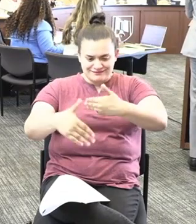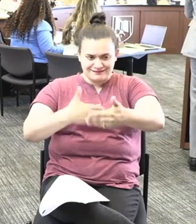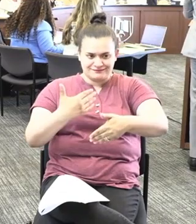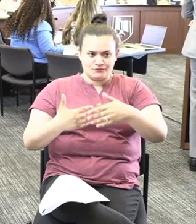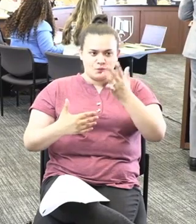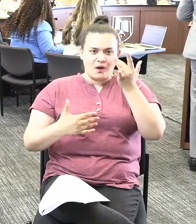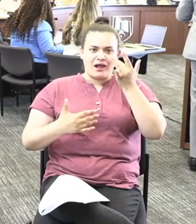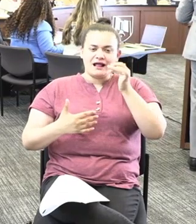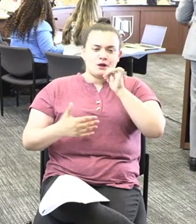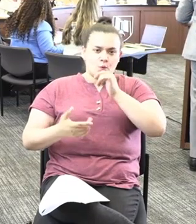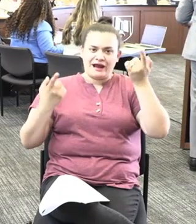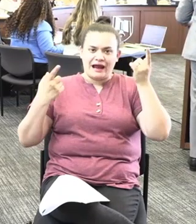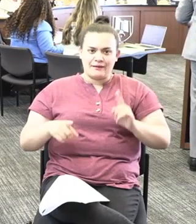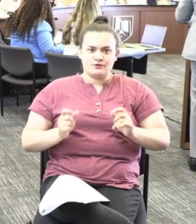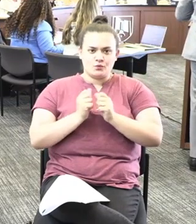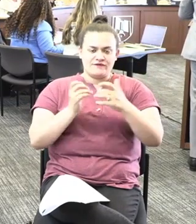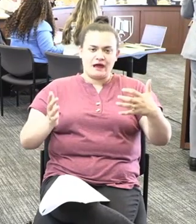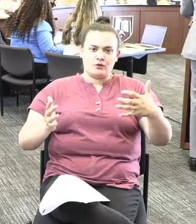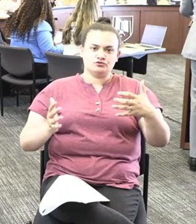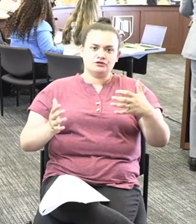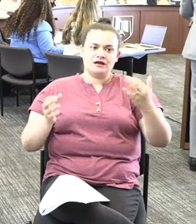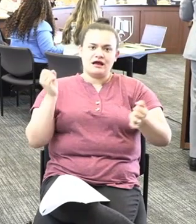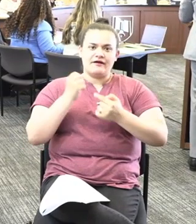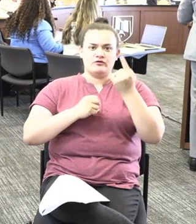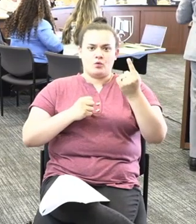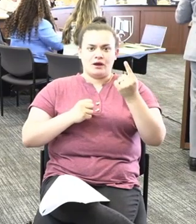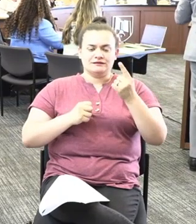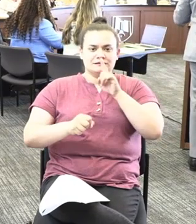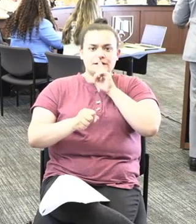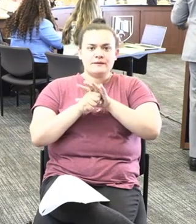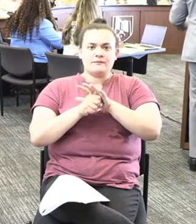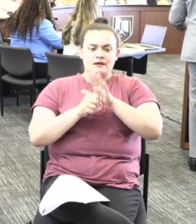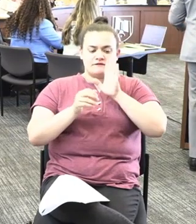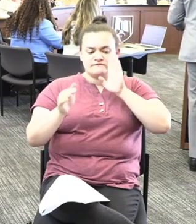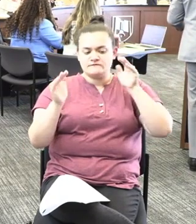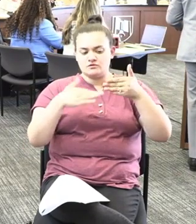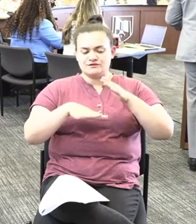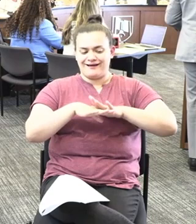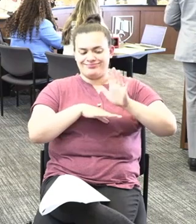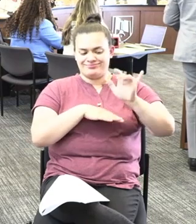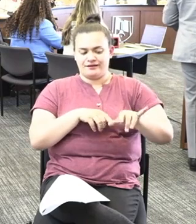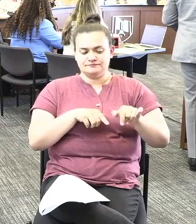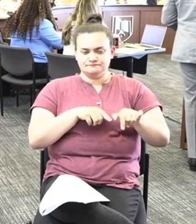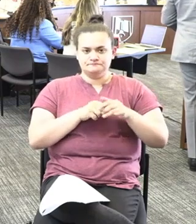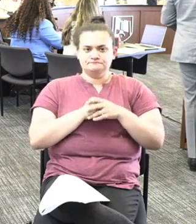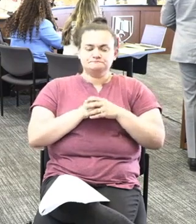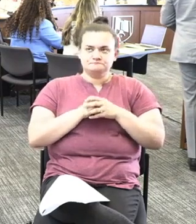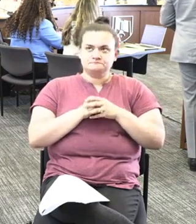it wouldn't happen without everyone's commitment and focus on that work.